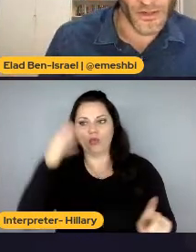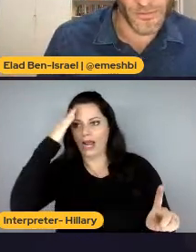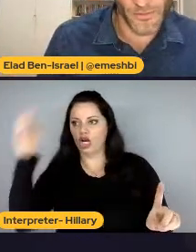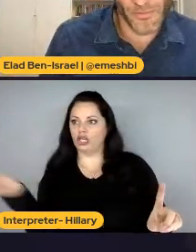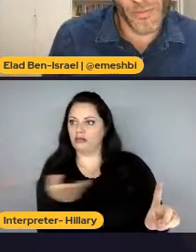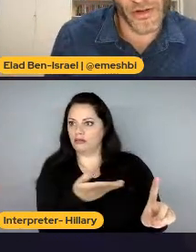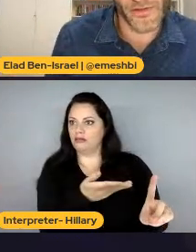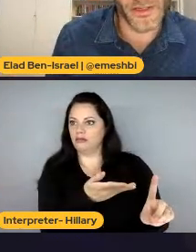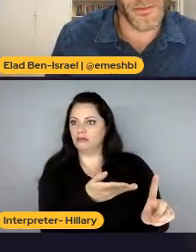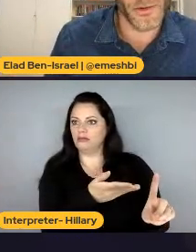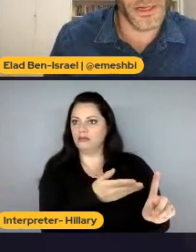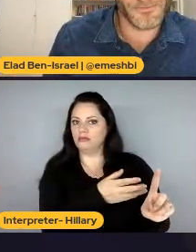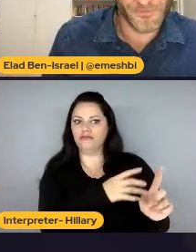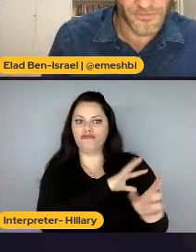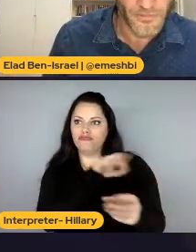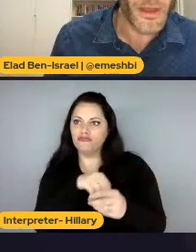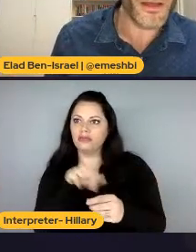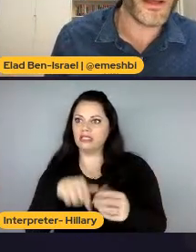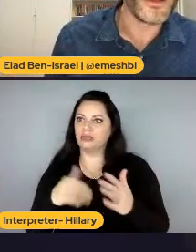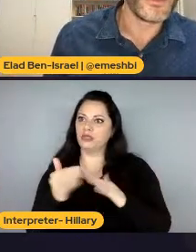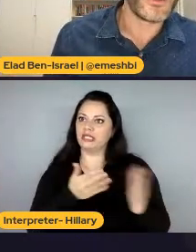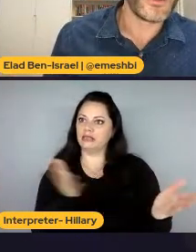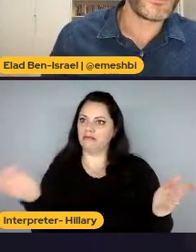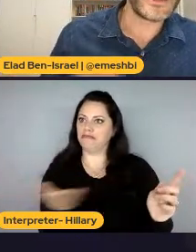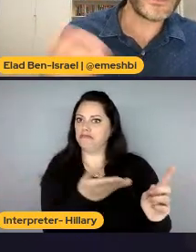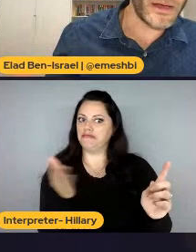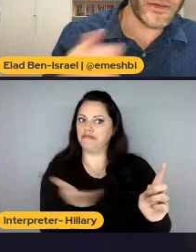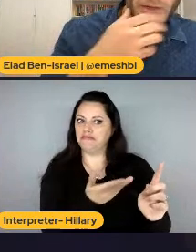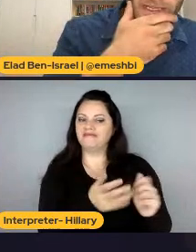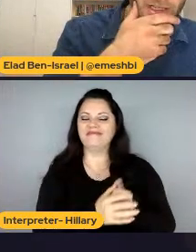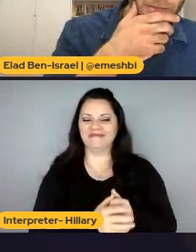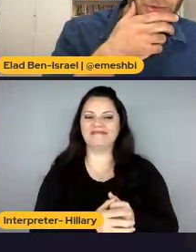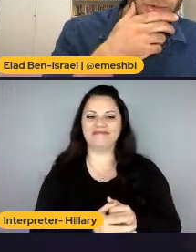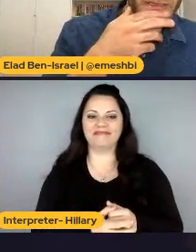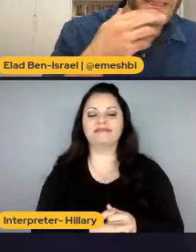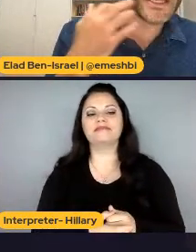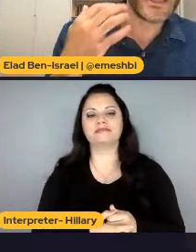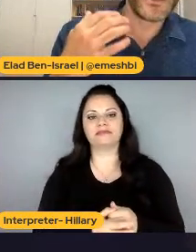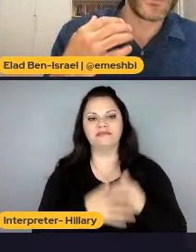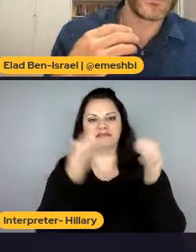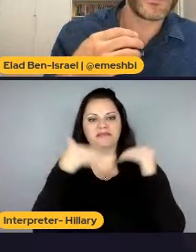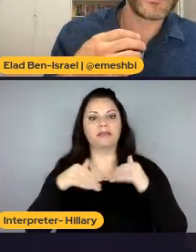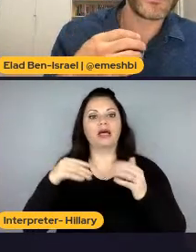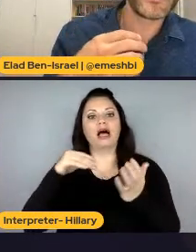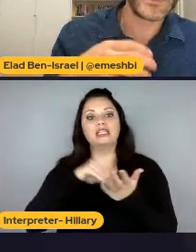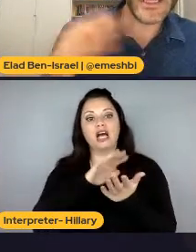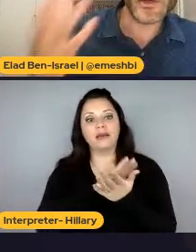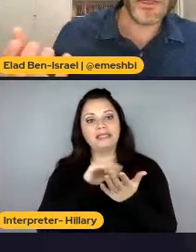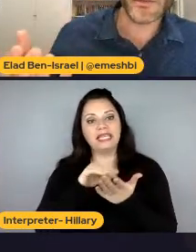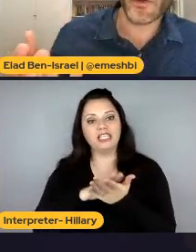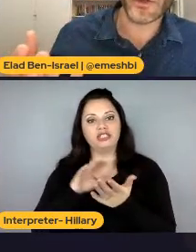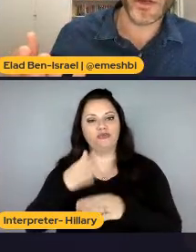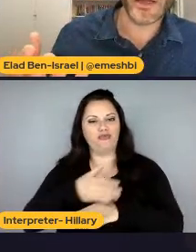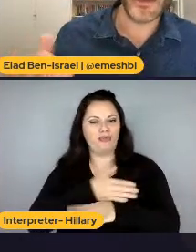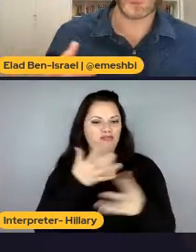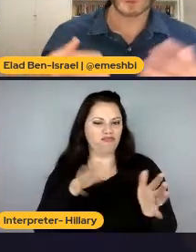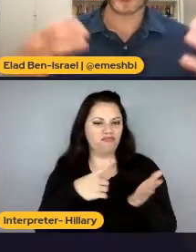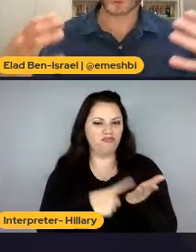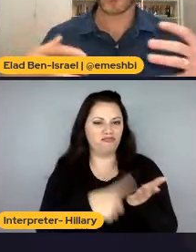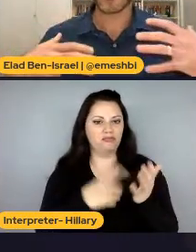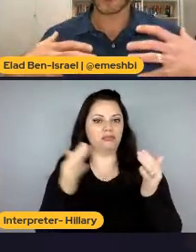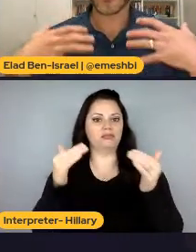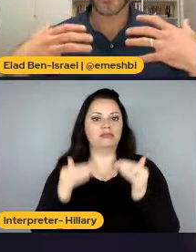they're part of this community. I talked about documentation improvements, the ecosystem of construct